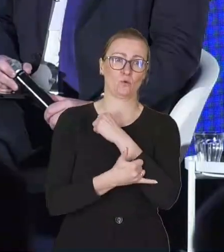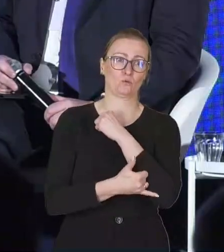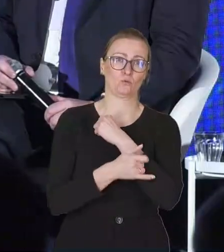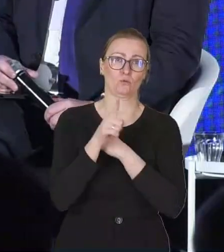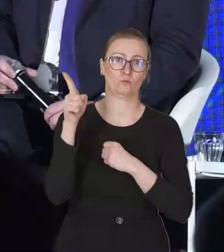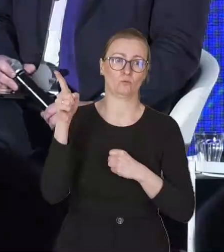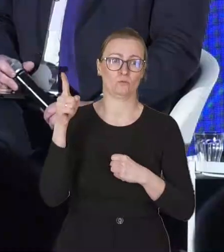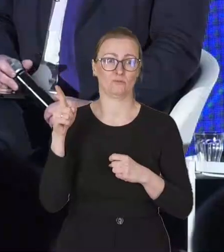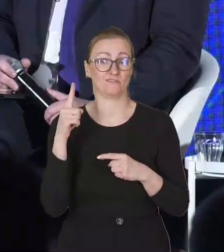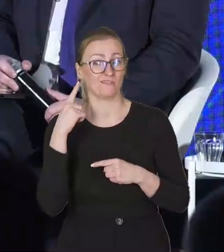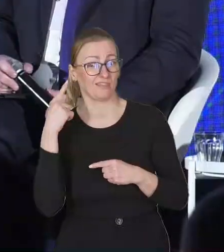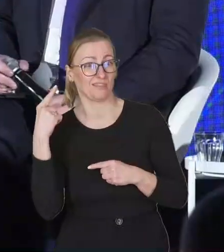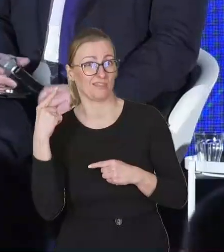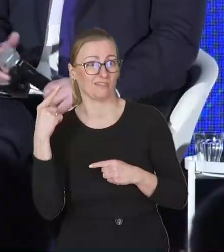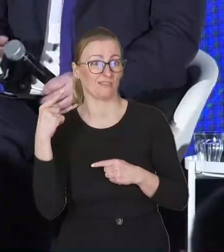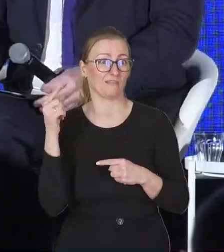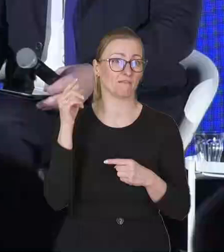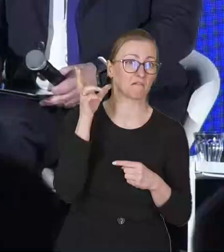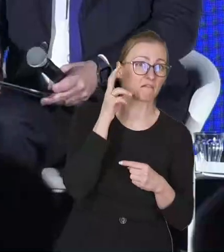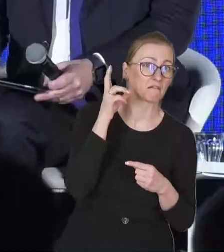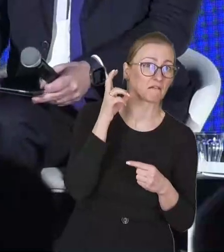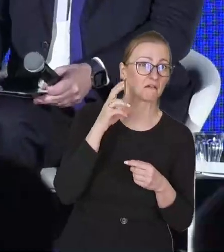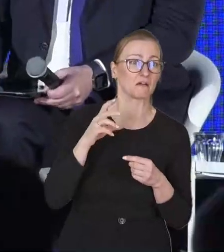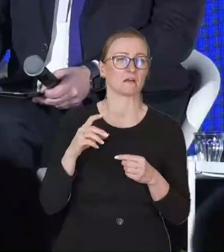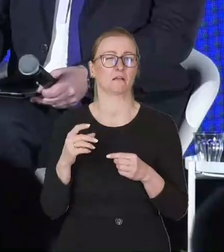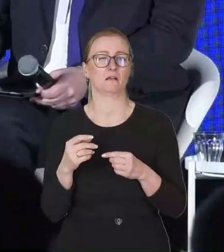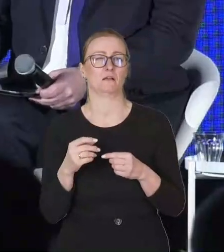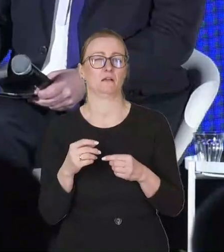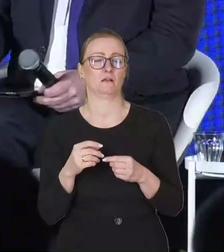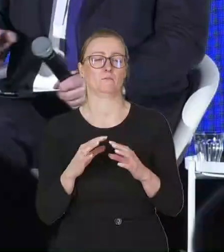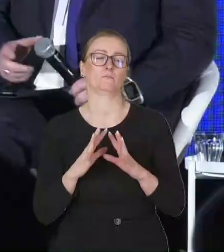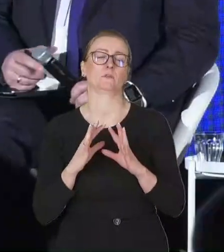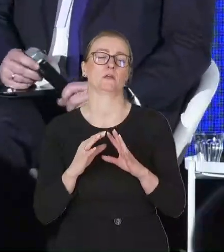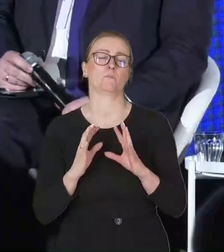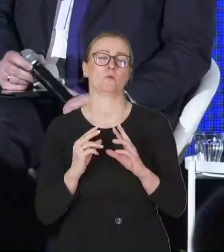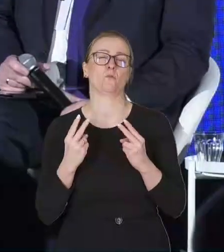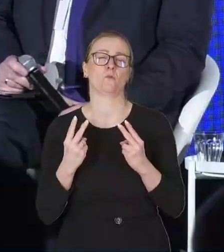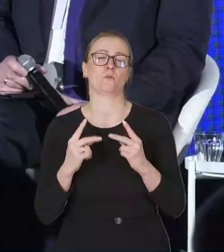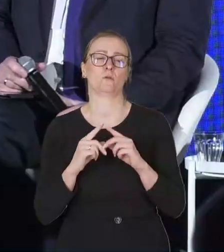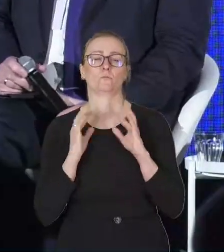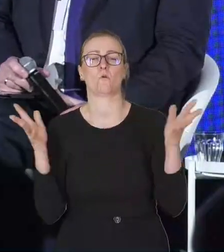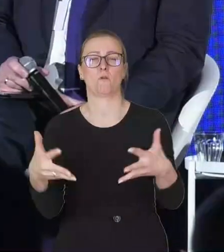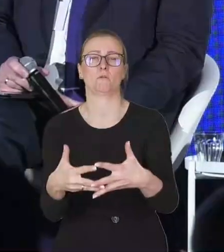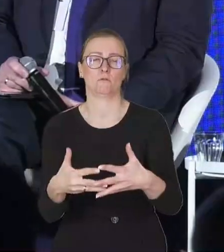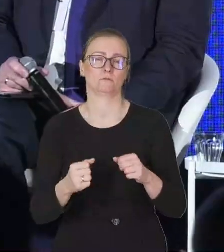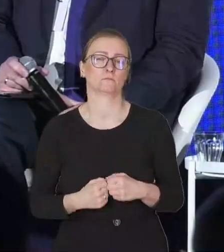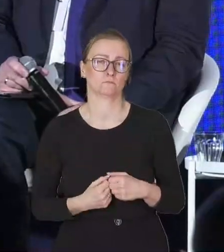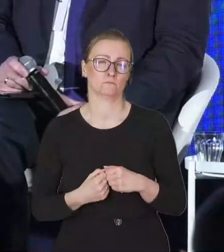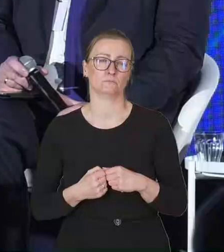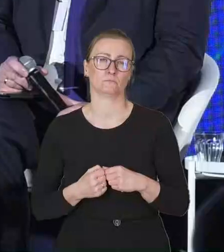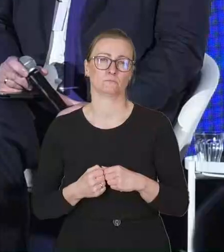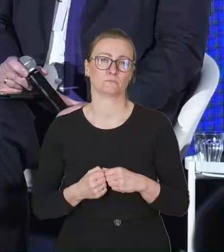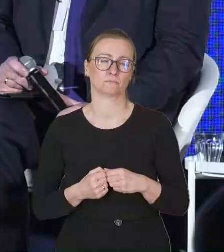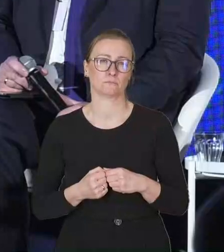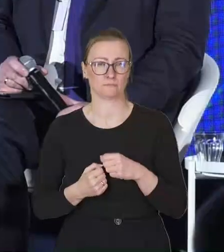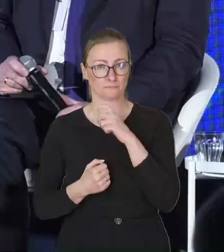In other cases, and if I just look introspective in Swedish companies